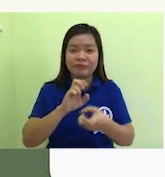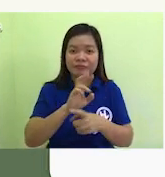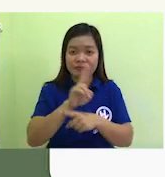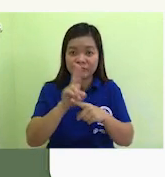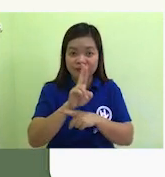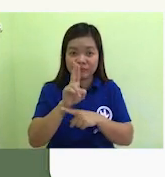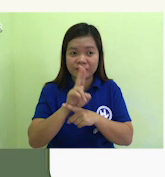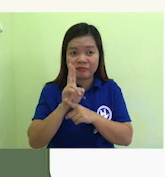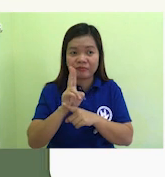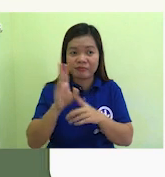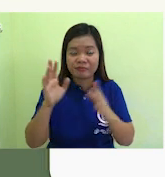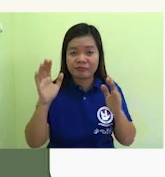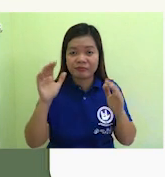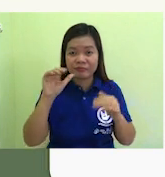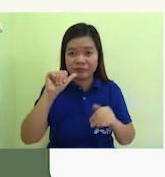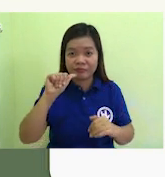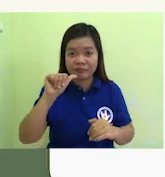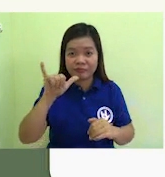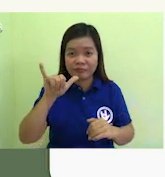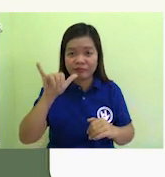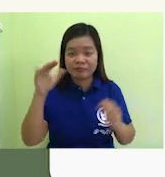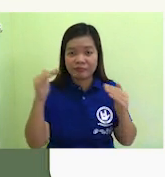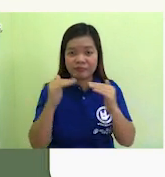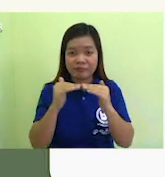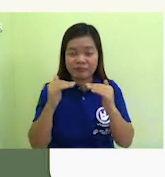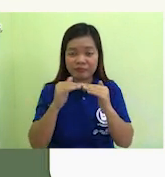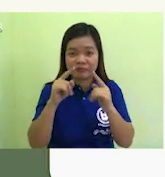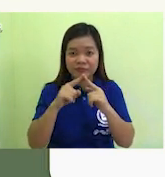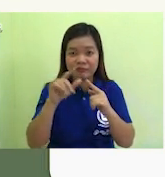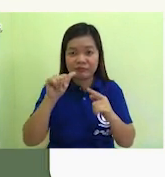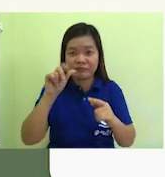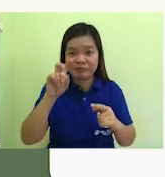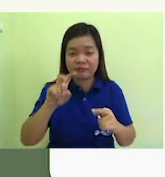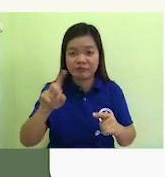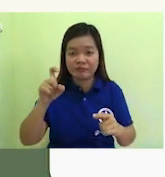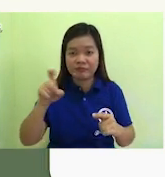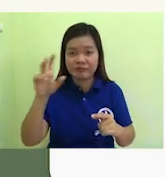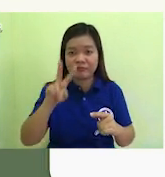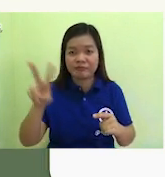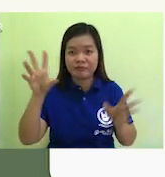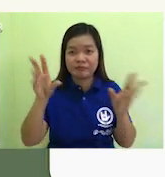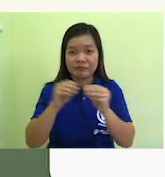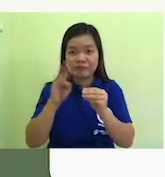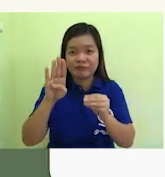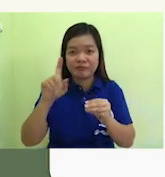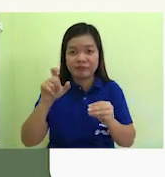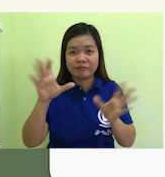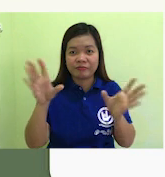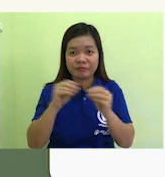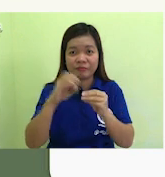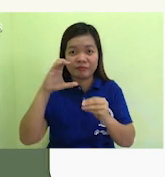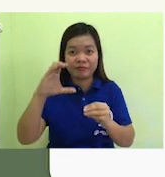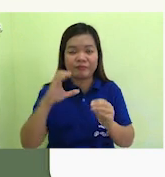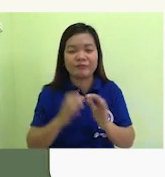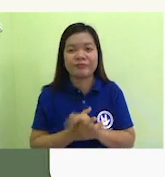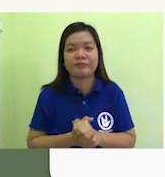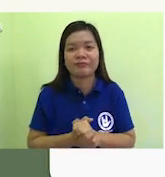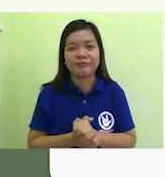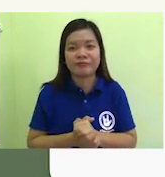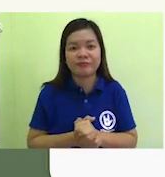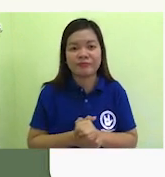substitute it in the equation y is equal to ax squared plus bx plus c.